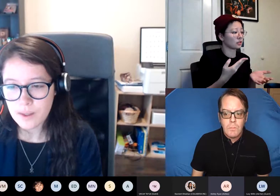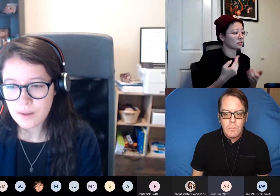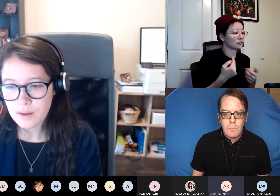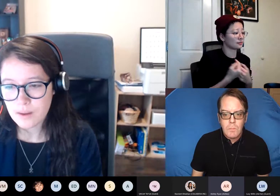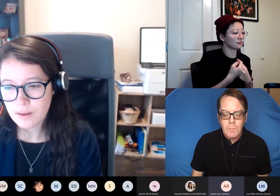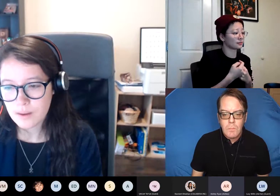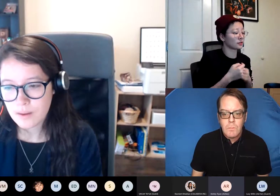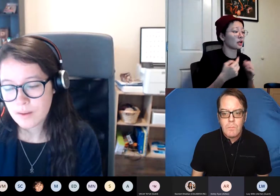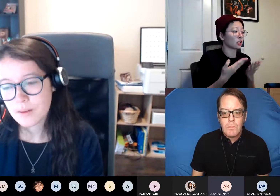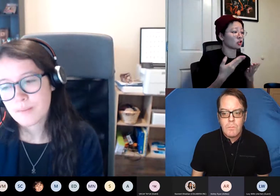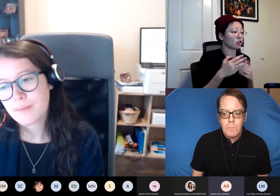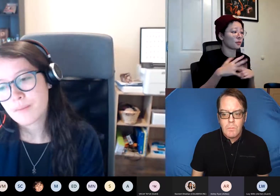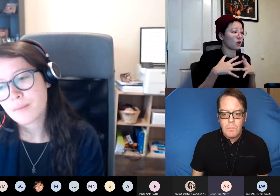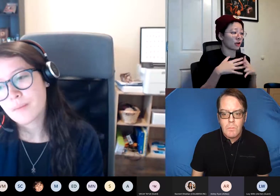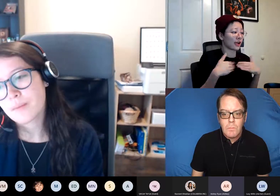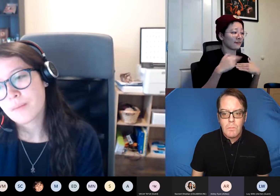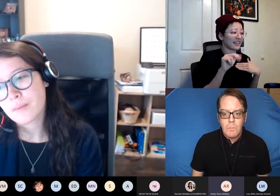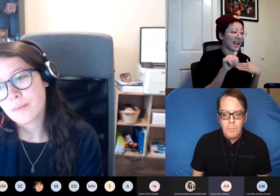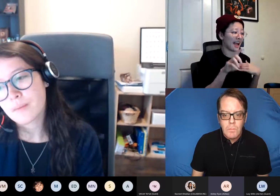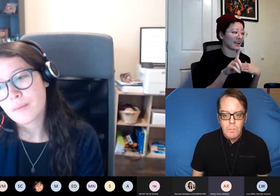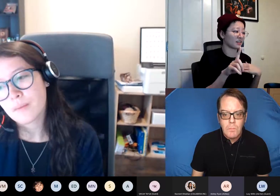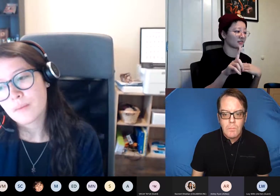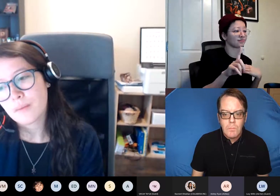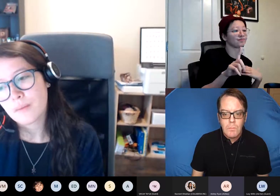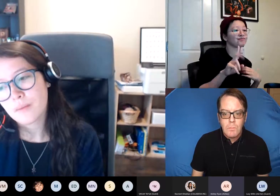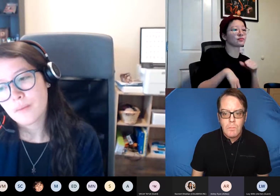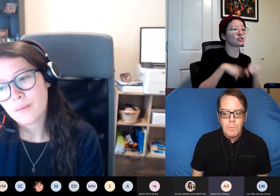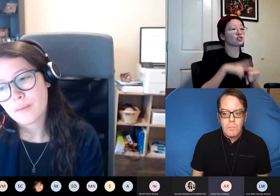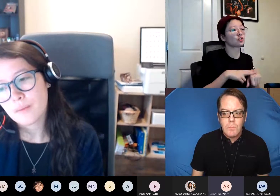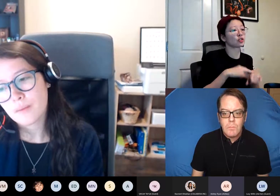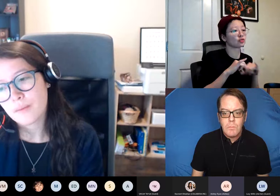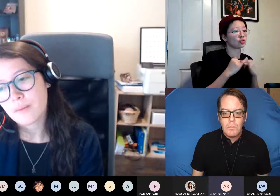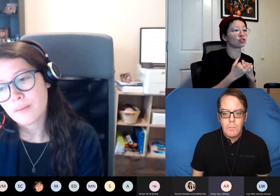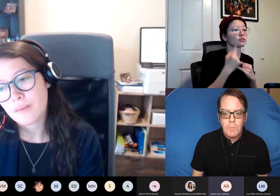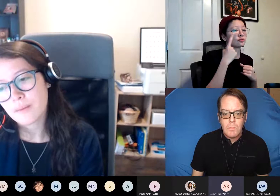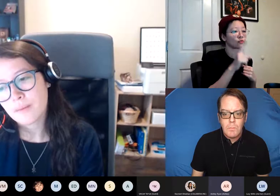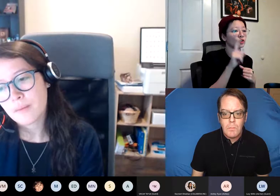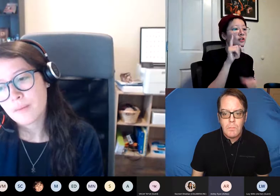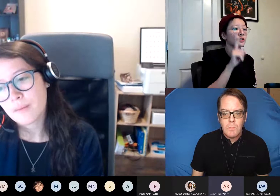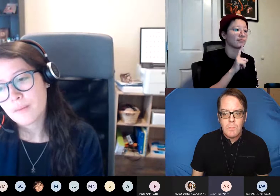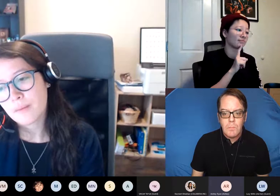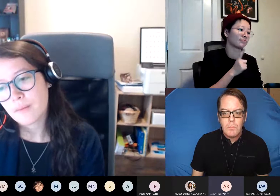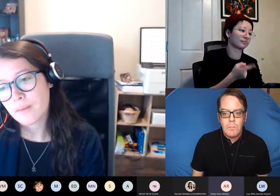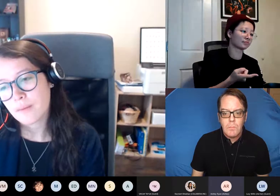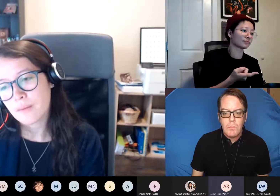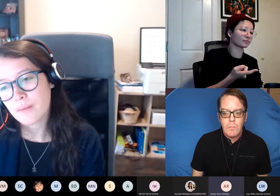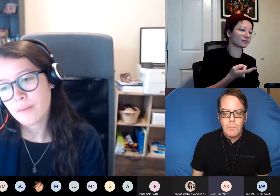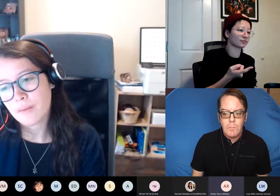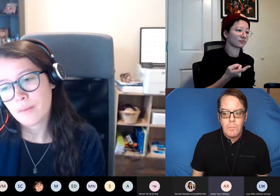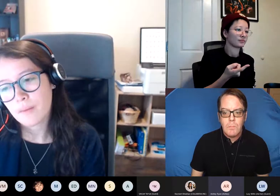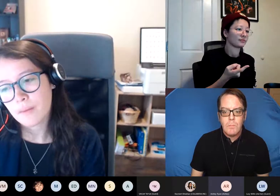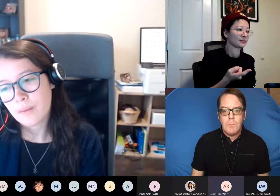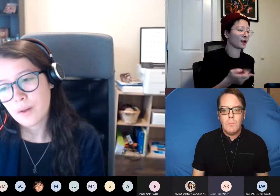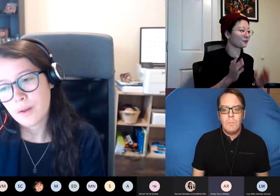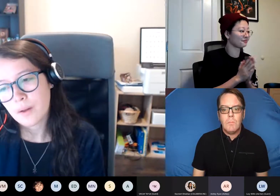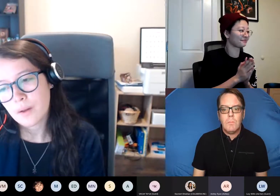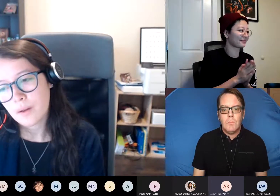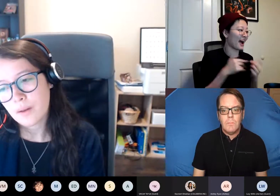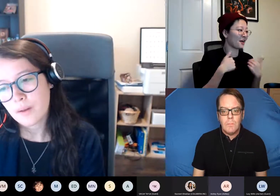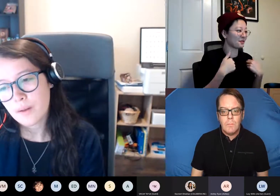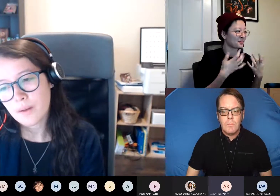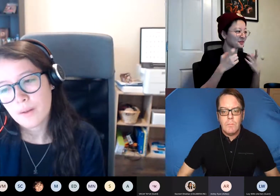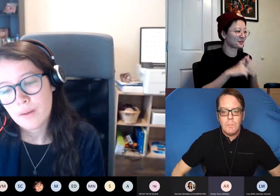these agencies are founded by deaf people. For example, here in the United States, we have the National Association of the